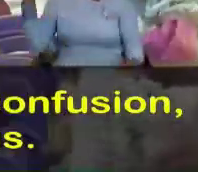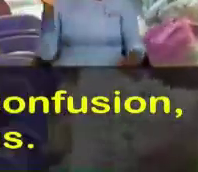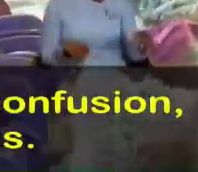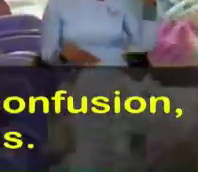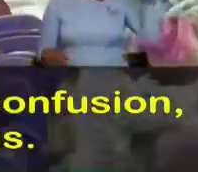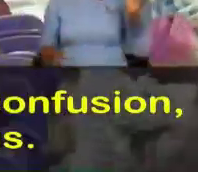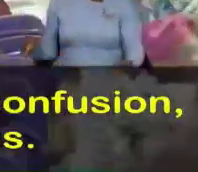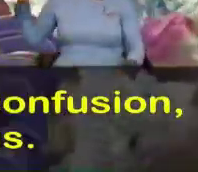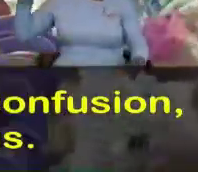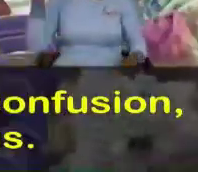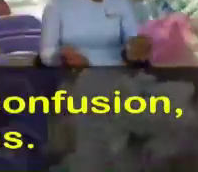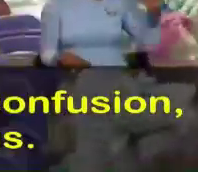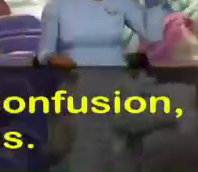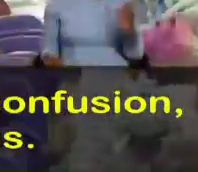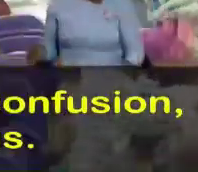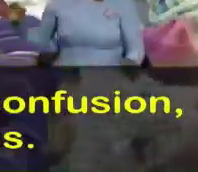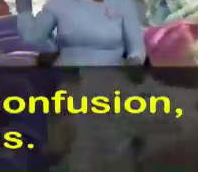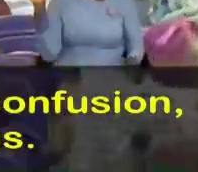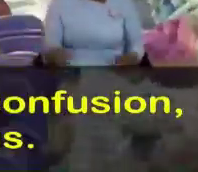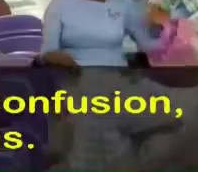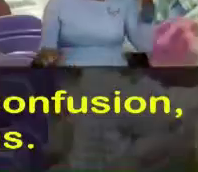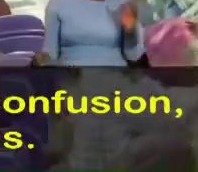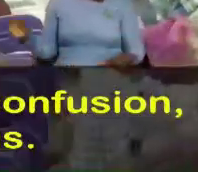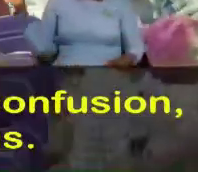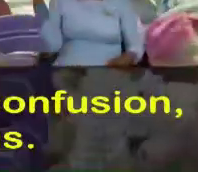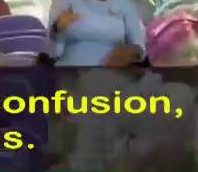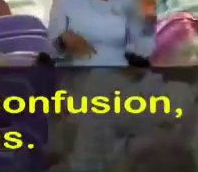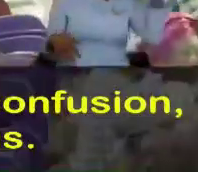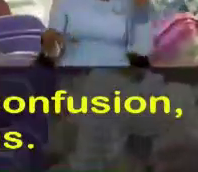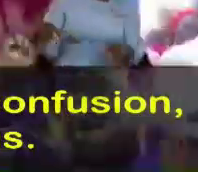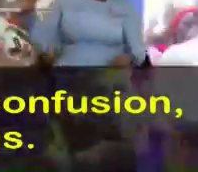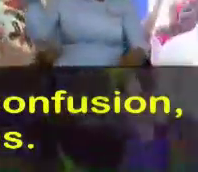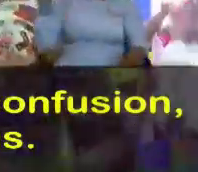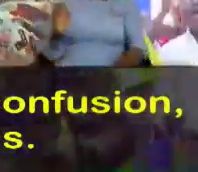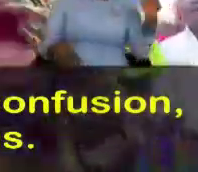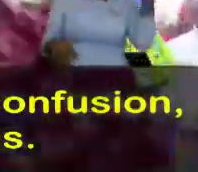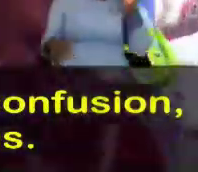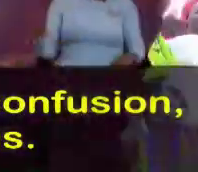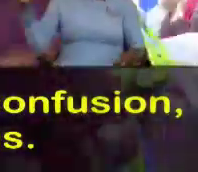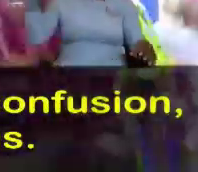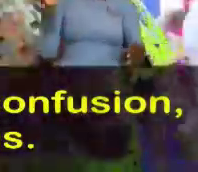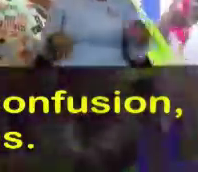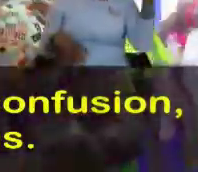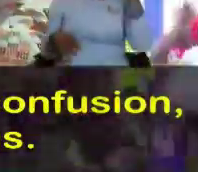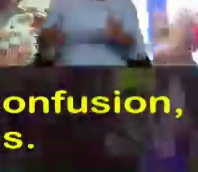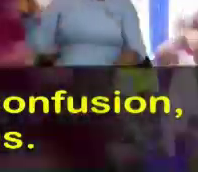Yes, Benny. Yes, Benny. Yes, Benny. Yes,